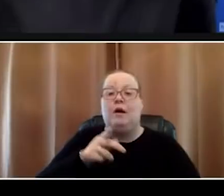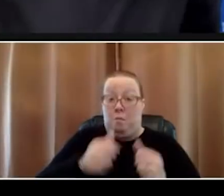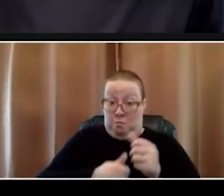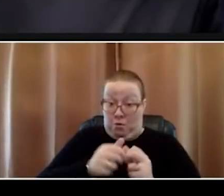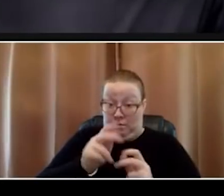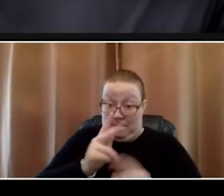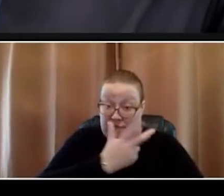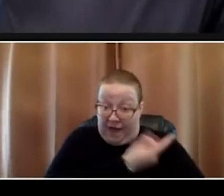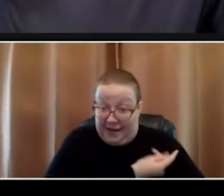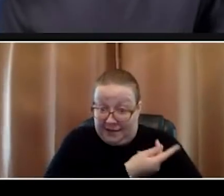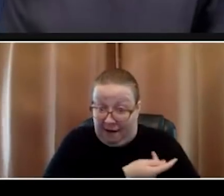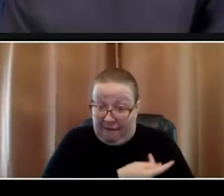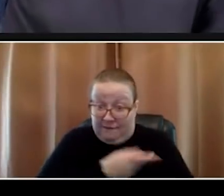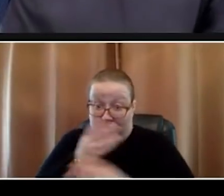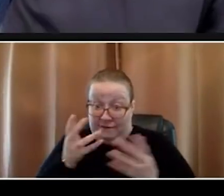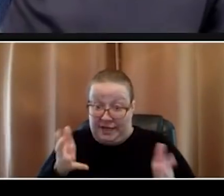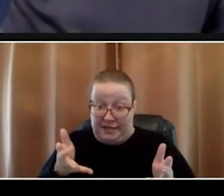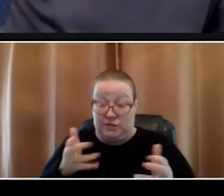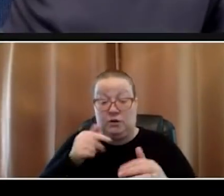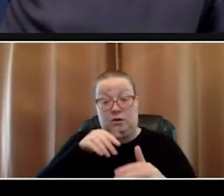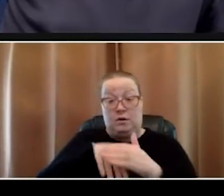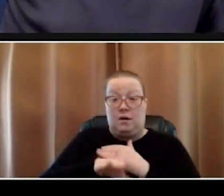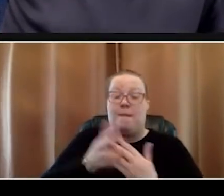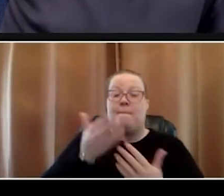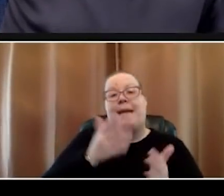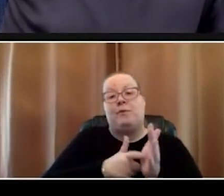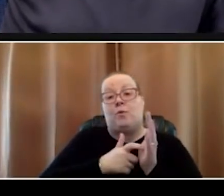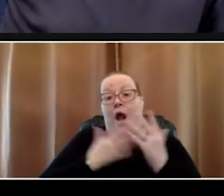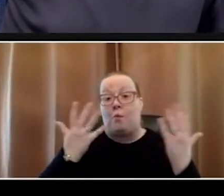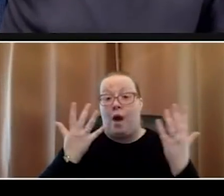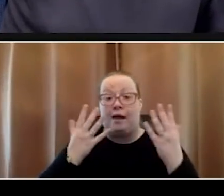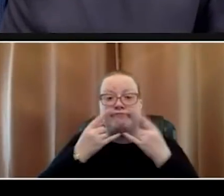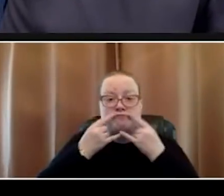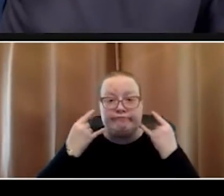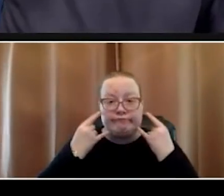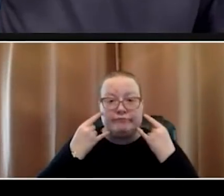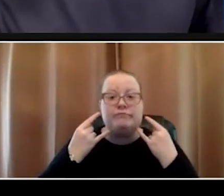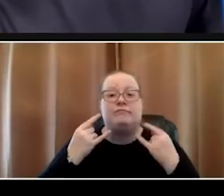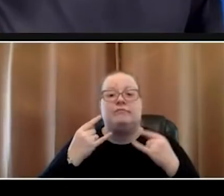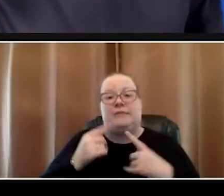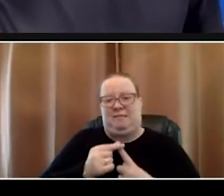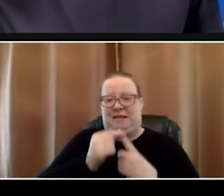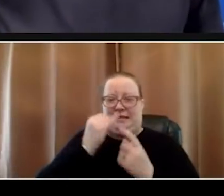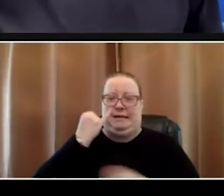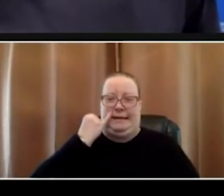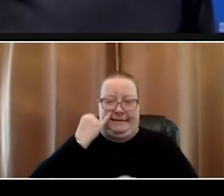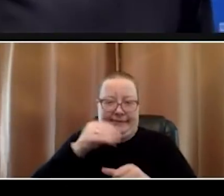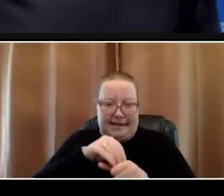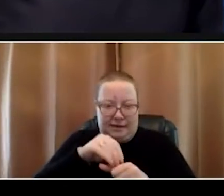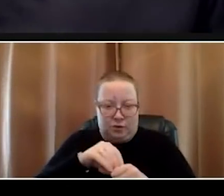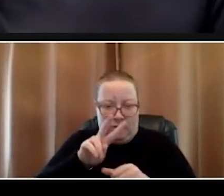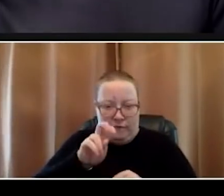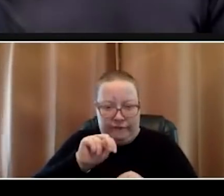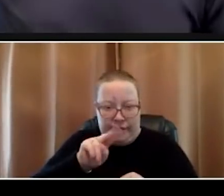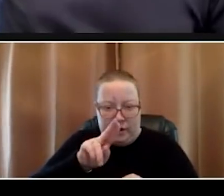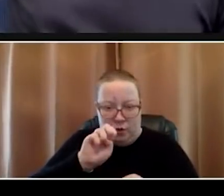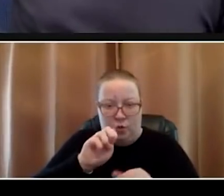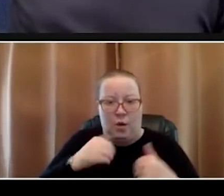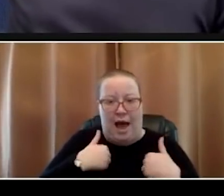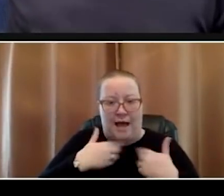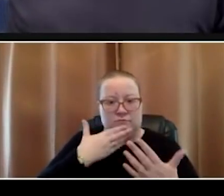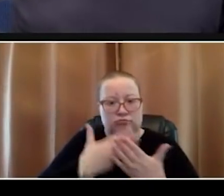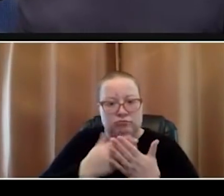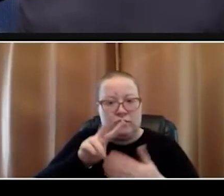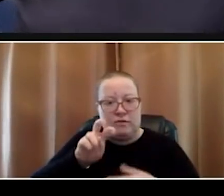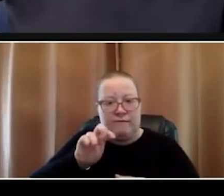in, the only requirement might be to wear a mask, particularly if the indoor venue is well ventilated and maybe has